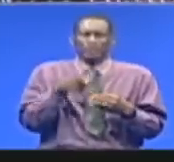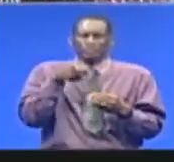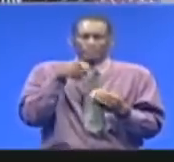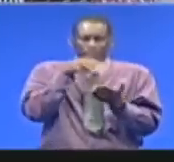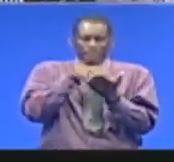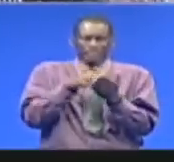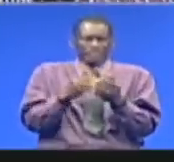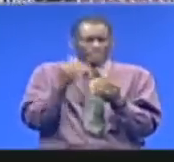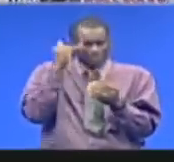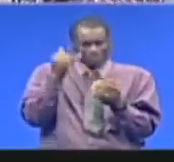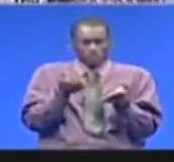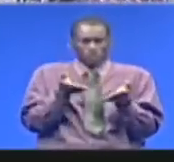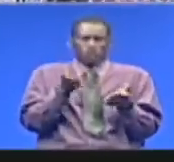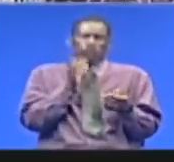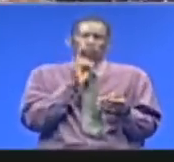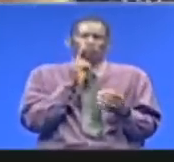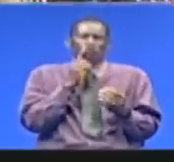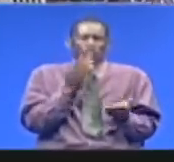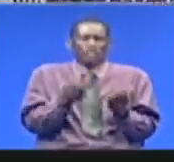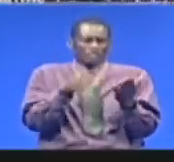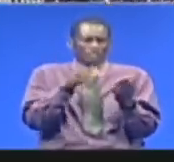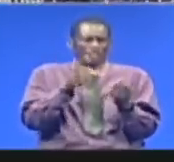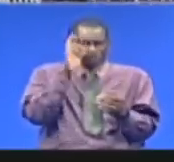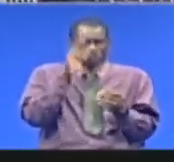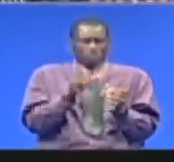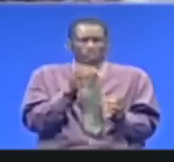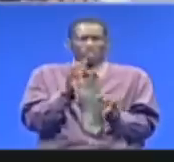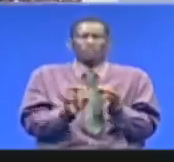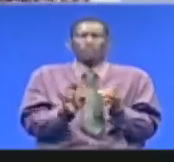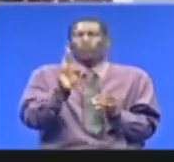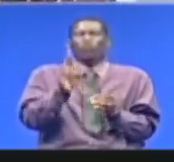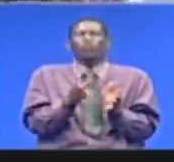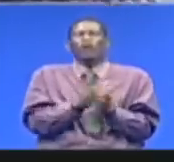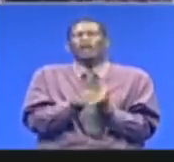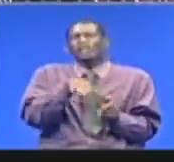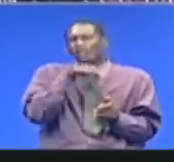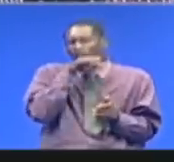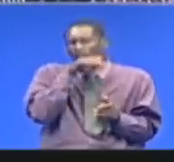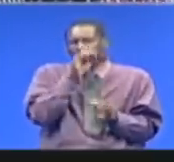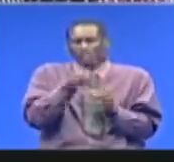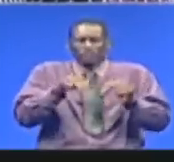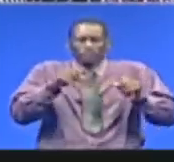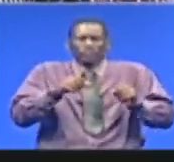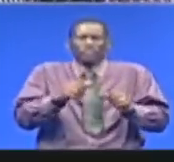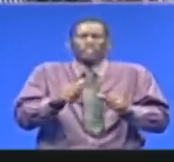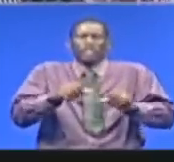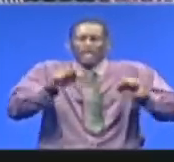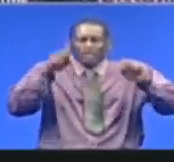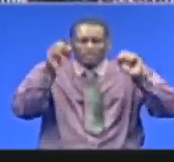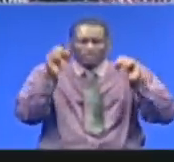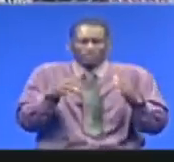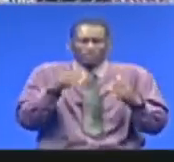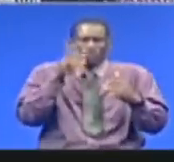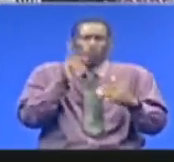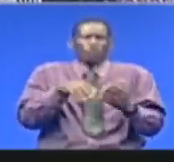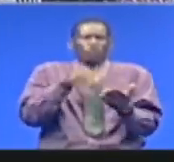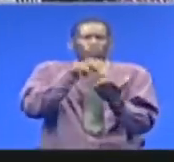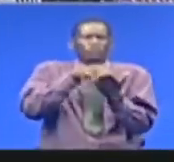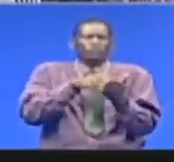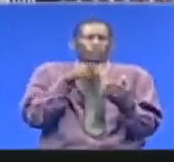suppose now tomorrow, for whatever reasons, one Uhuru Kenyatta and one Raila Odinga, they don't agree, then what would be the fate of